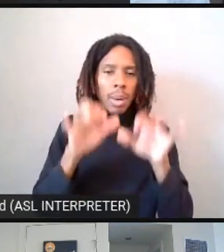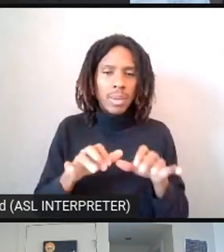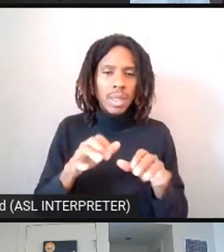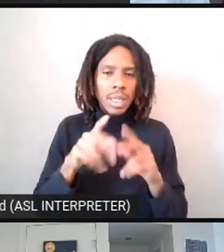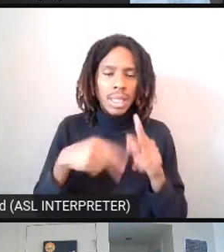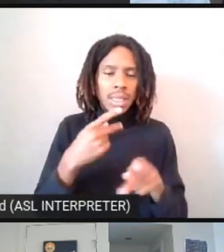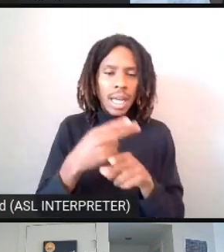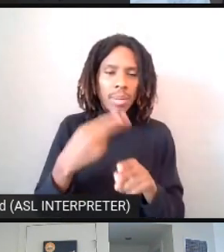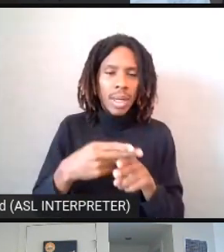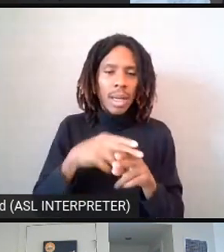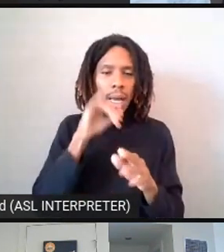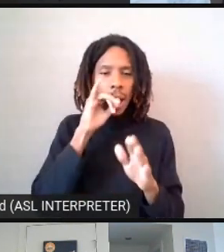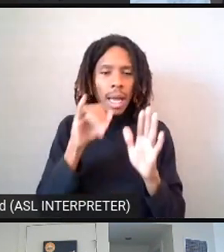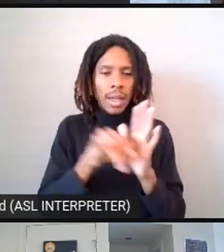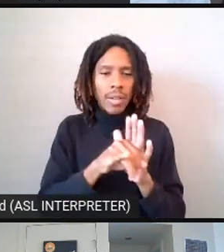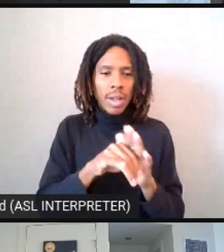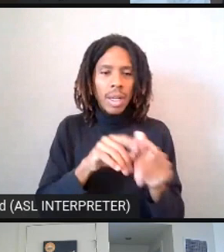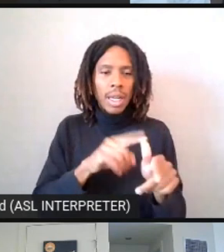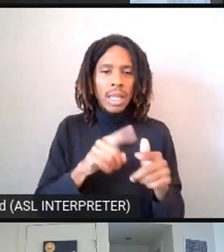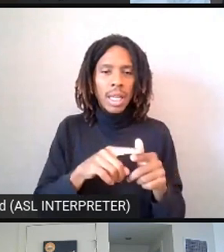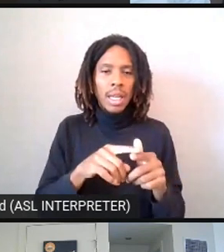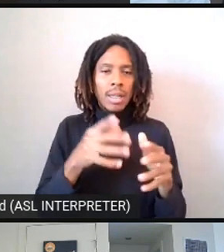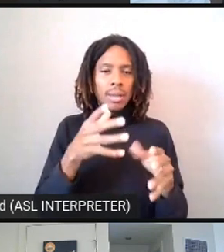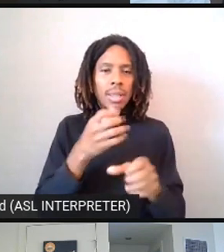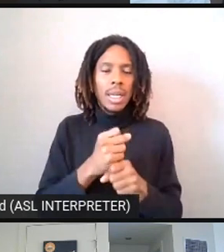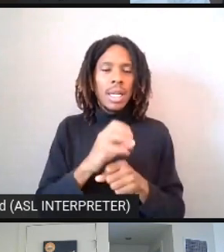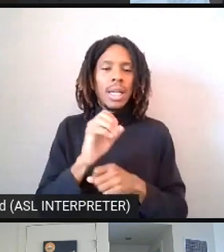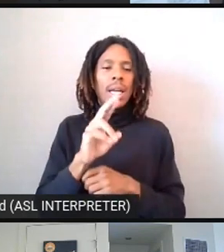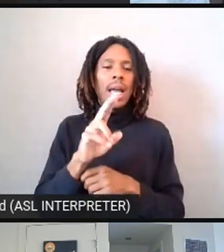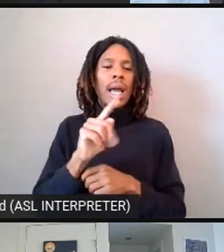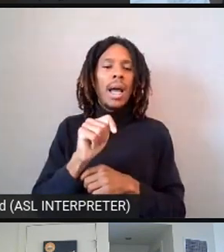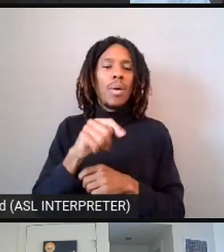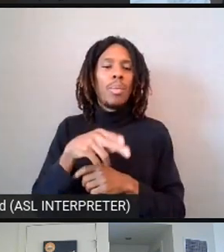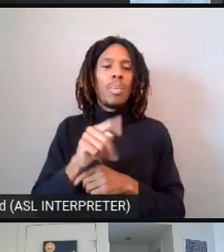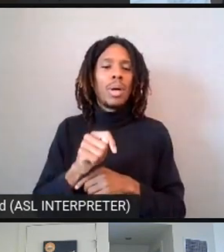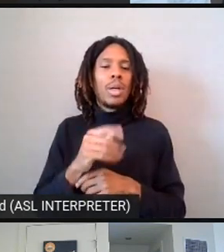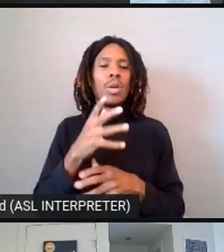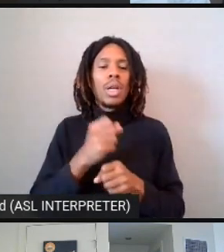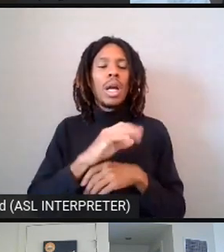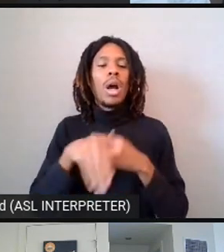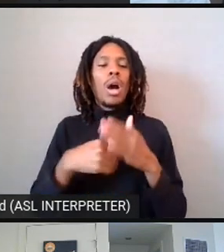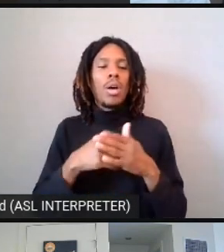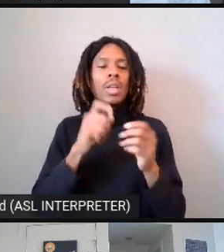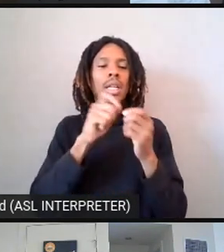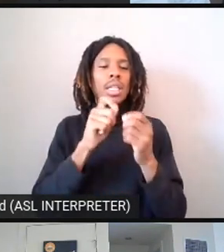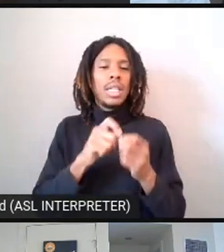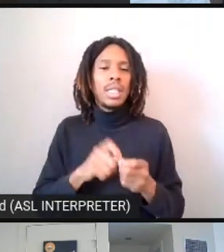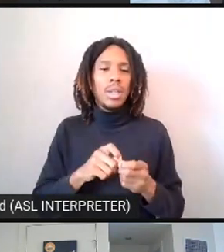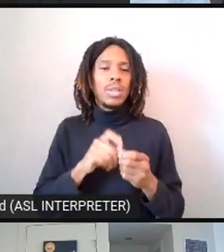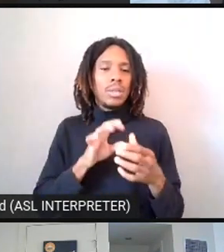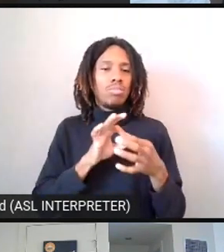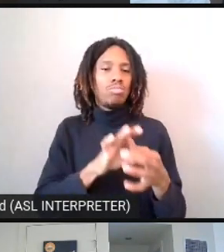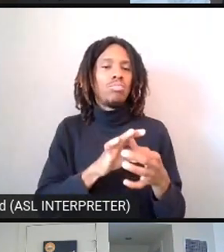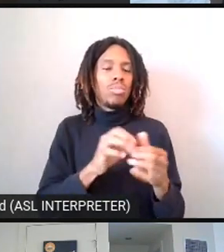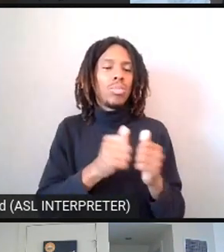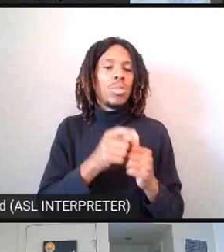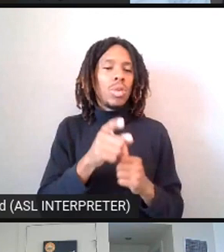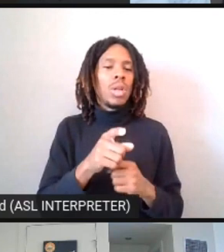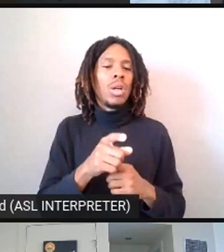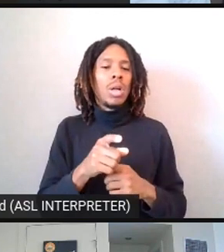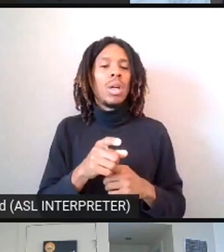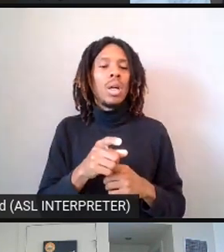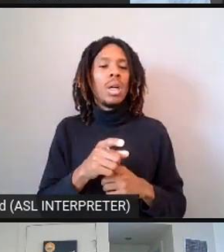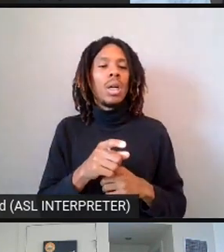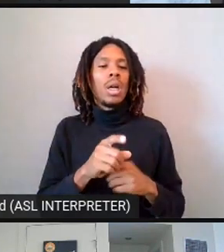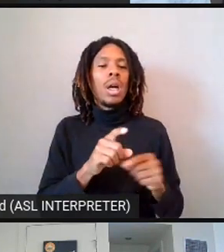and the identifier, and get the output, right? You would essentially get all the details associated here. And I can